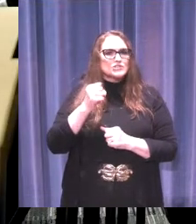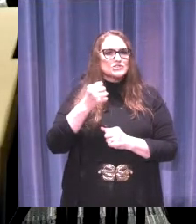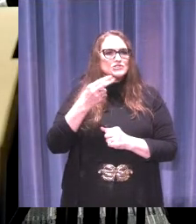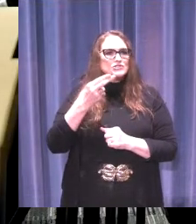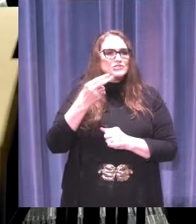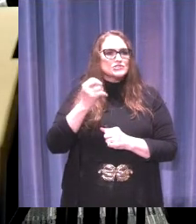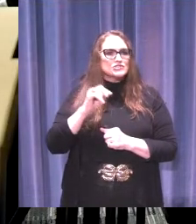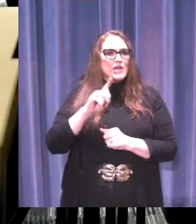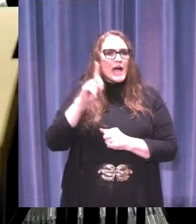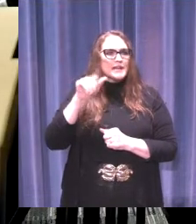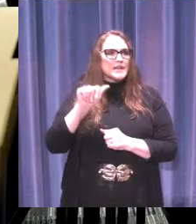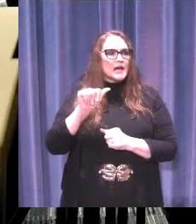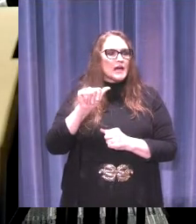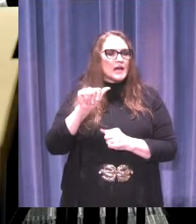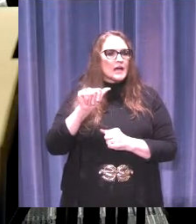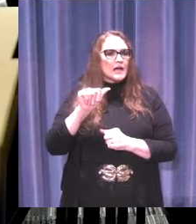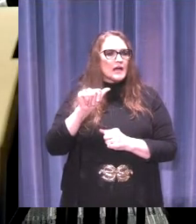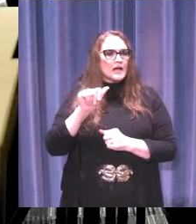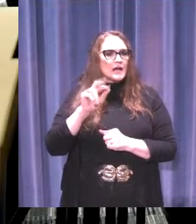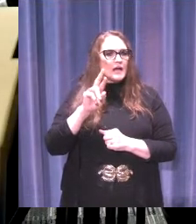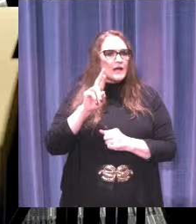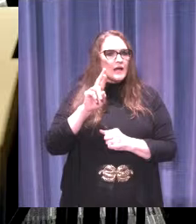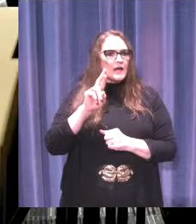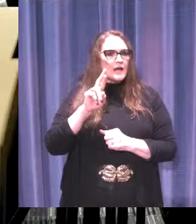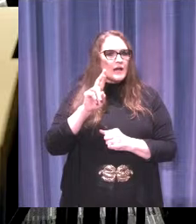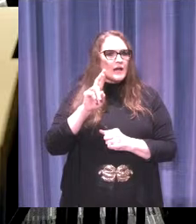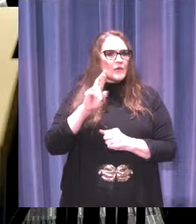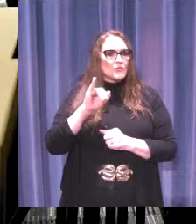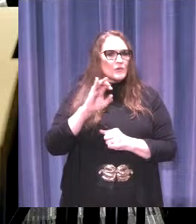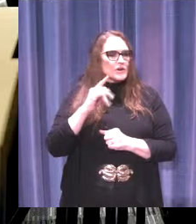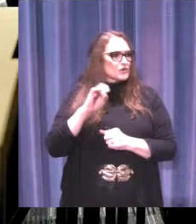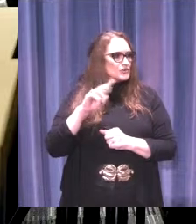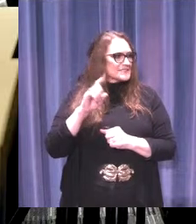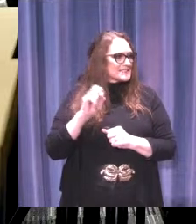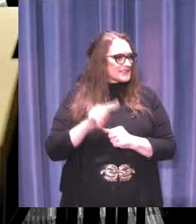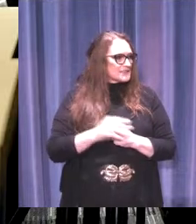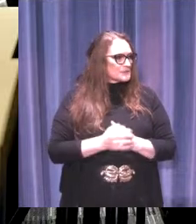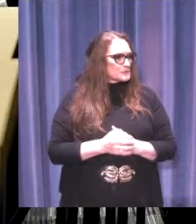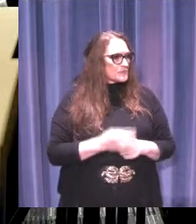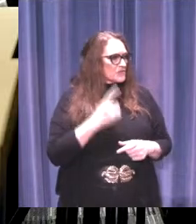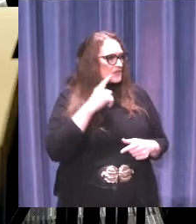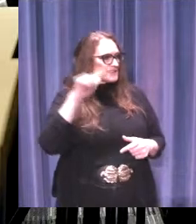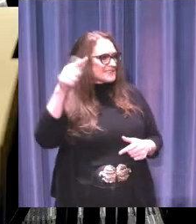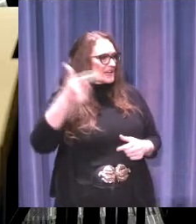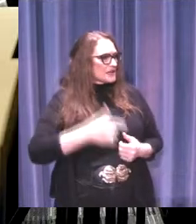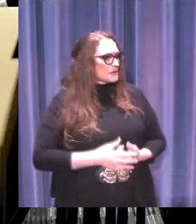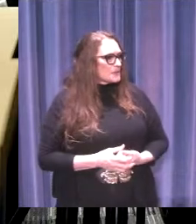Shonda Richardson Snell. Okay. Do we have a second?